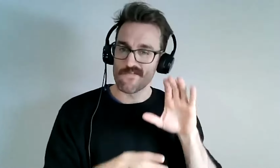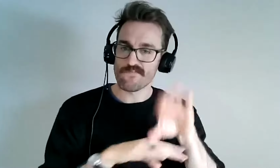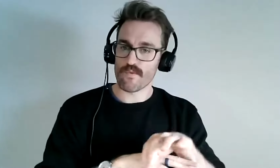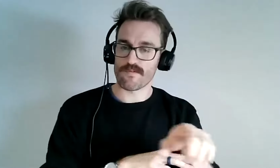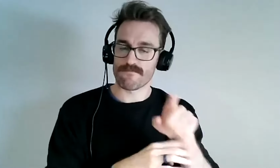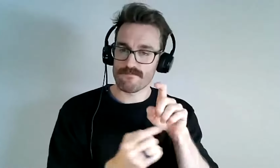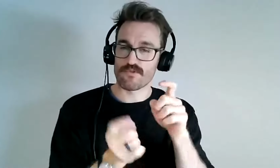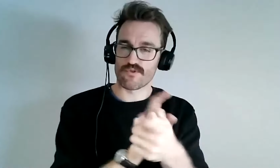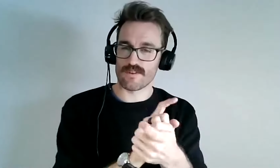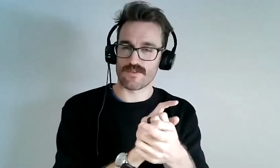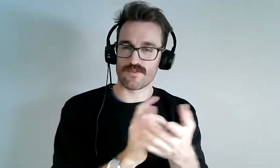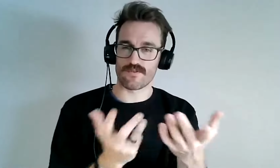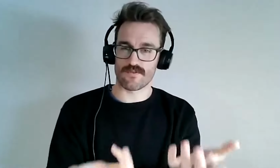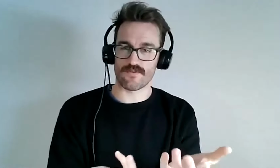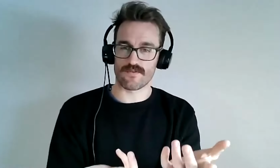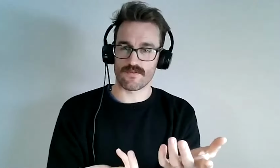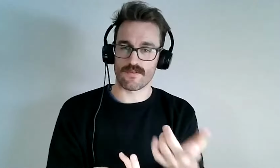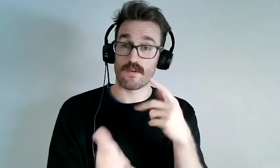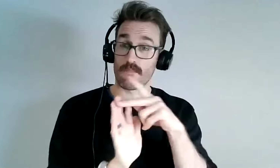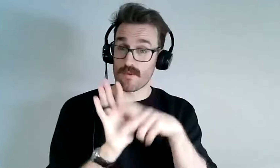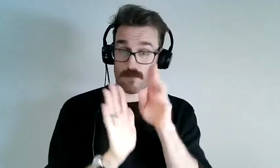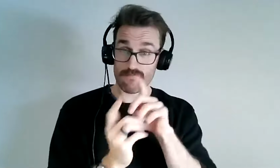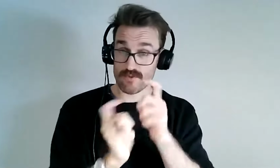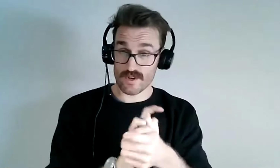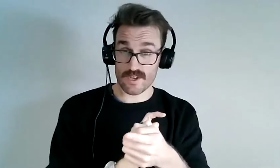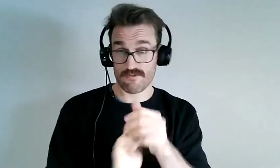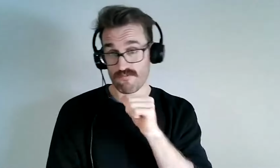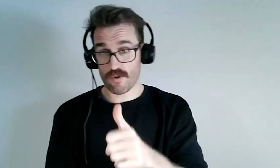point and allow change in policy?